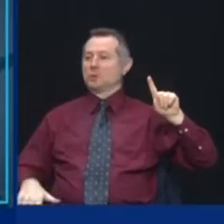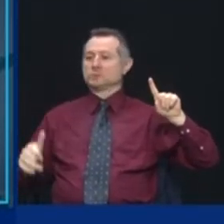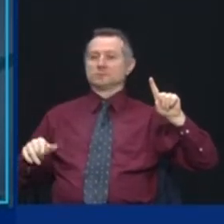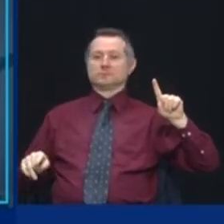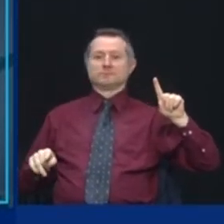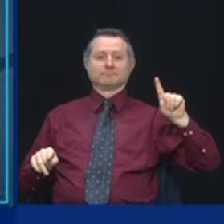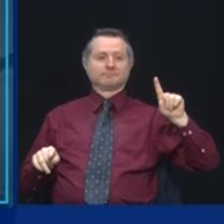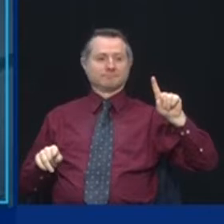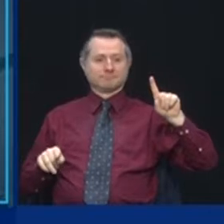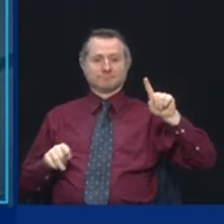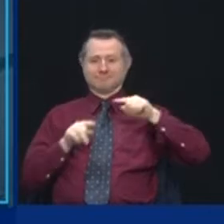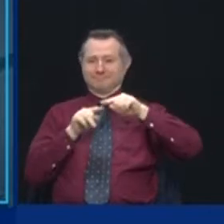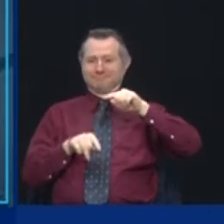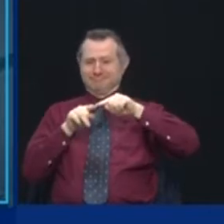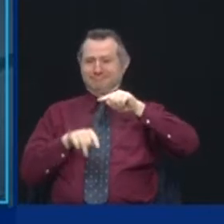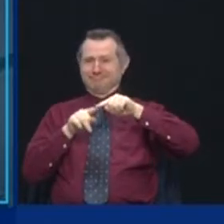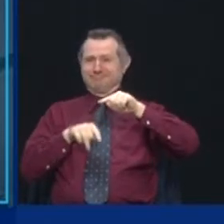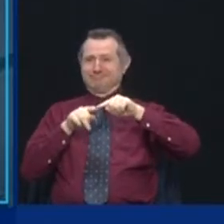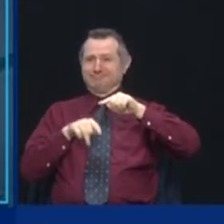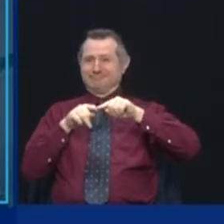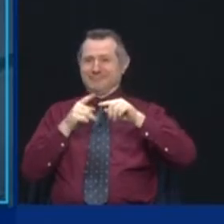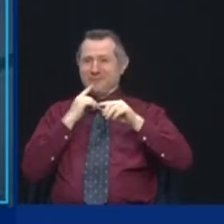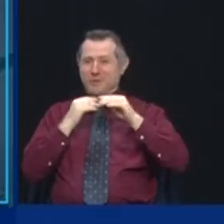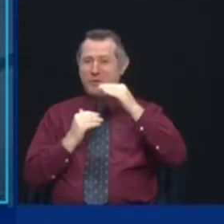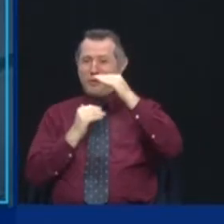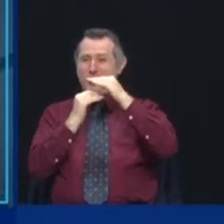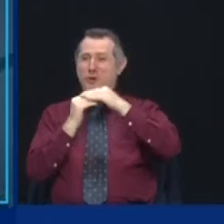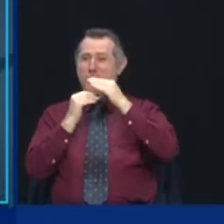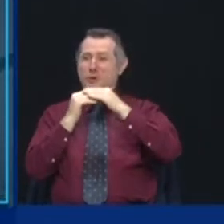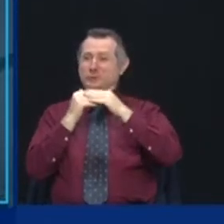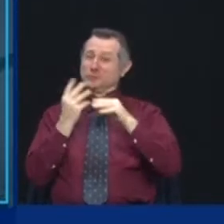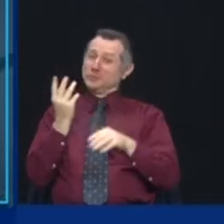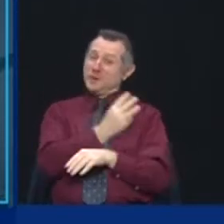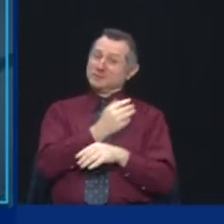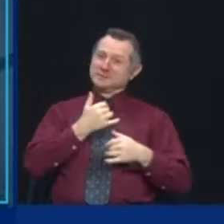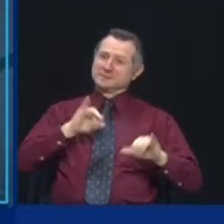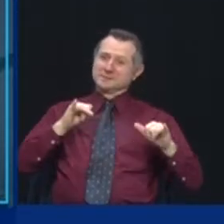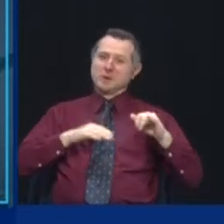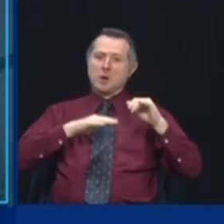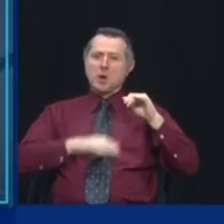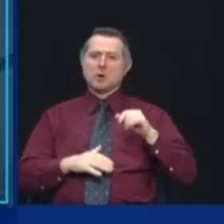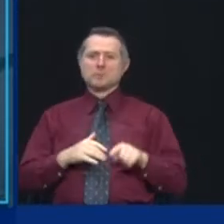abutting Western New York, 0.7. How do you explain that?